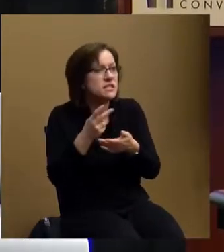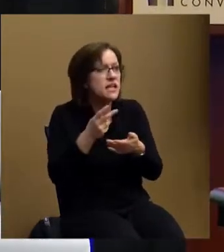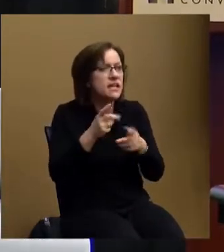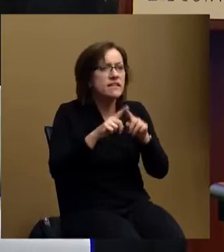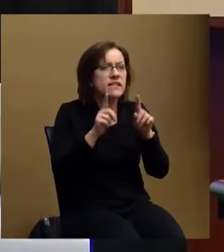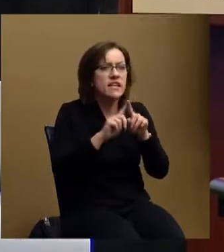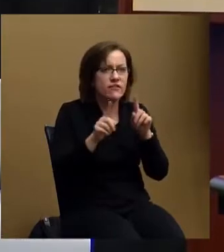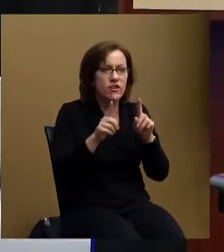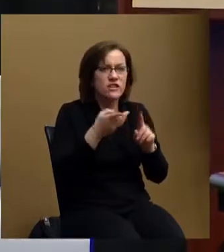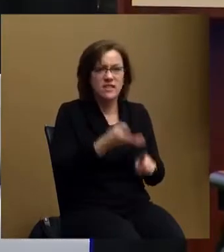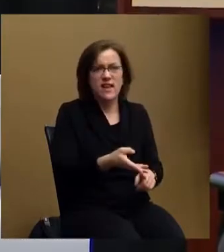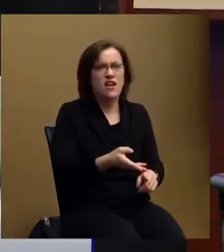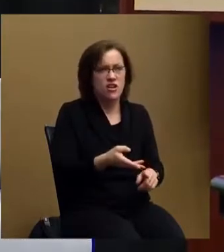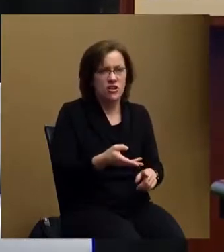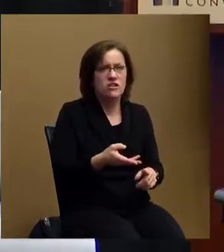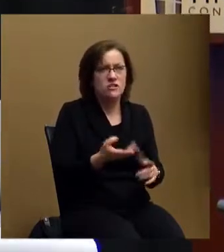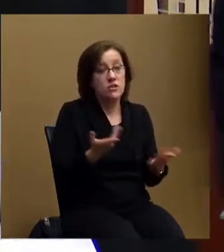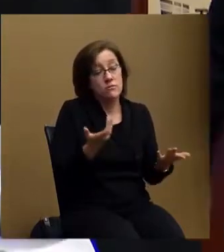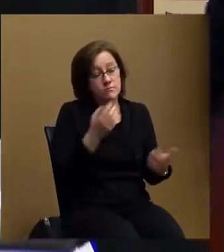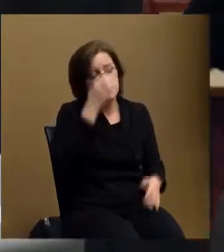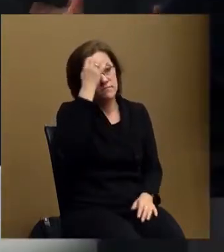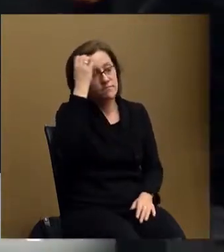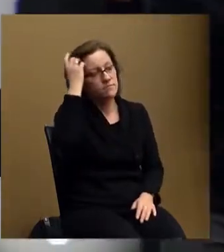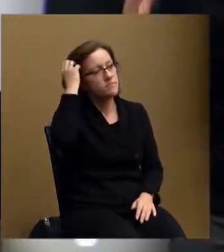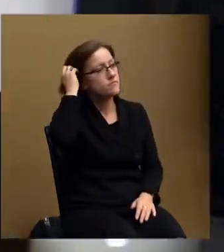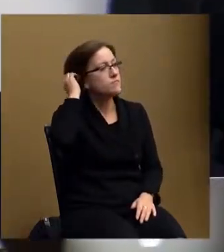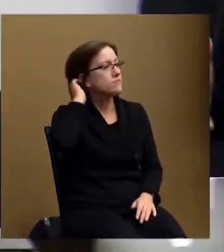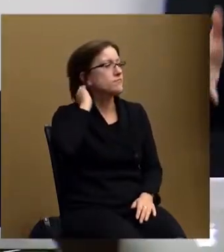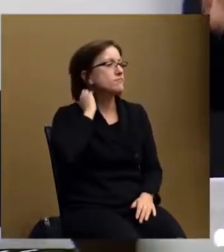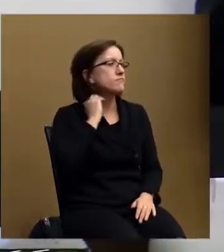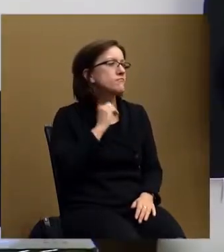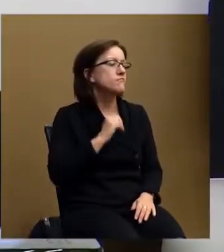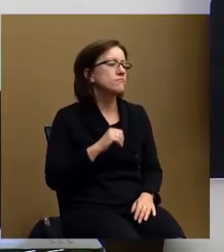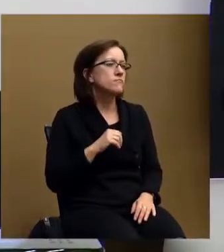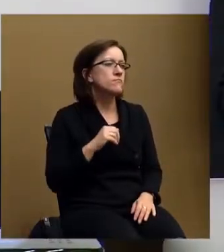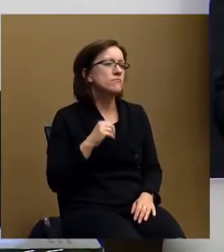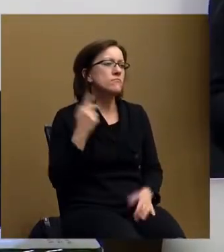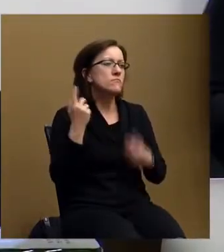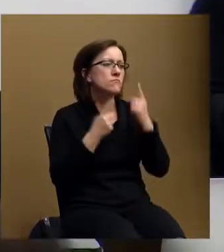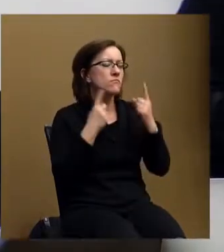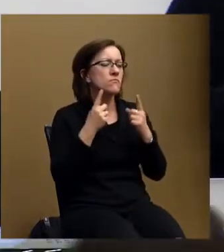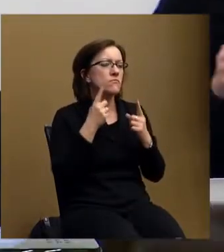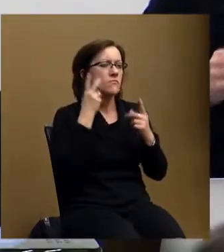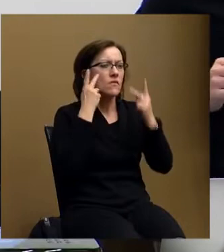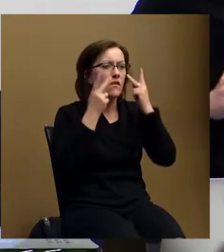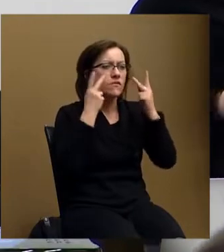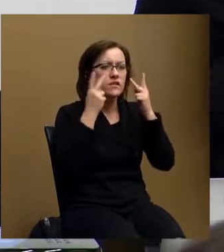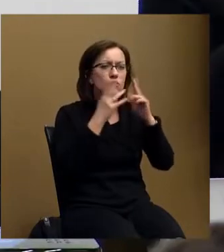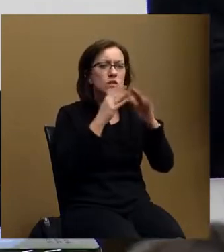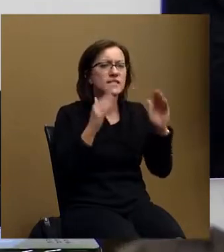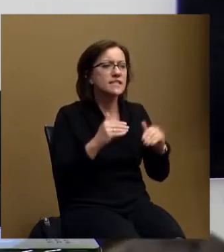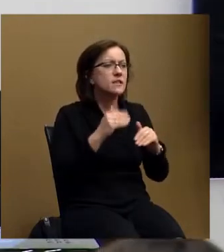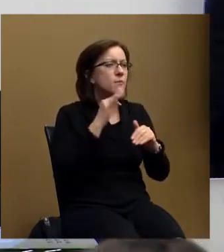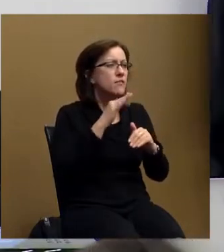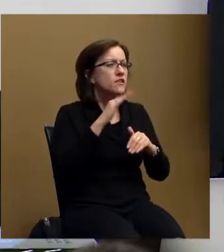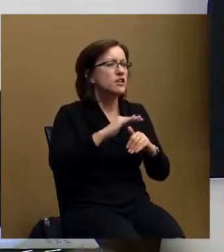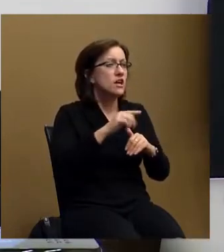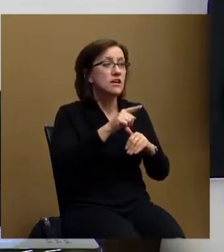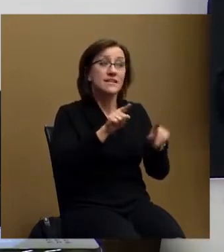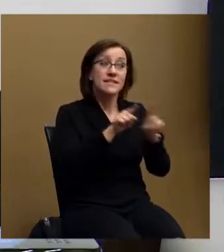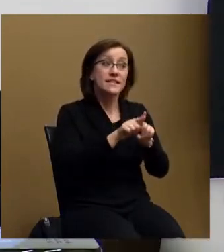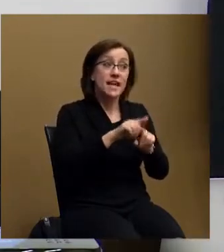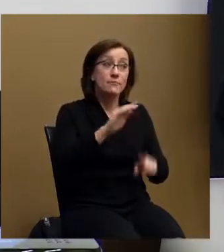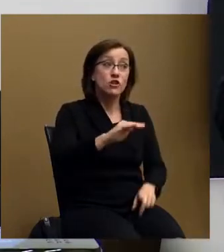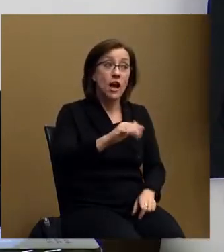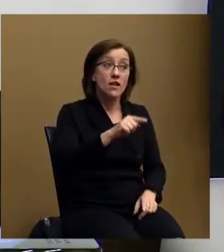the differences there. So think about the visual system of the child that the same